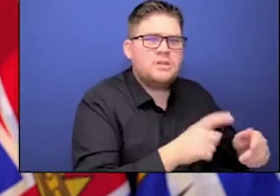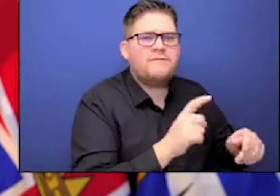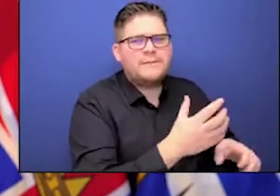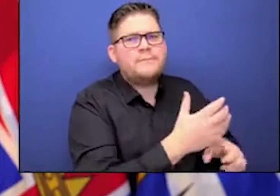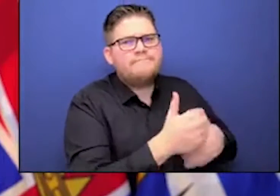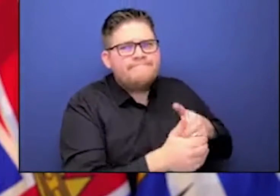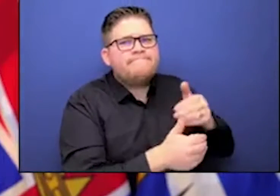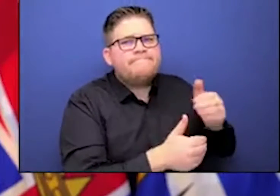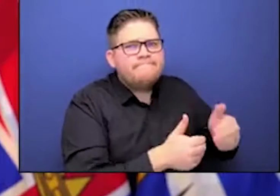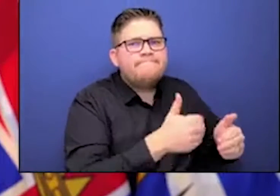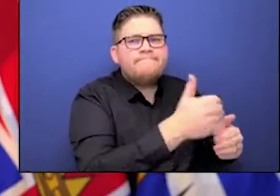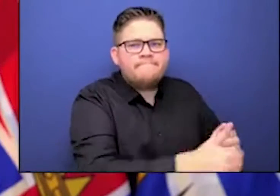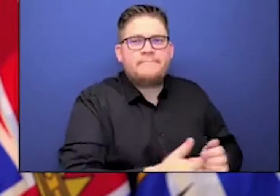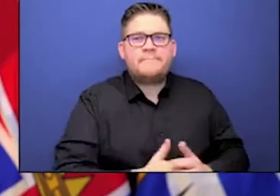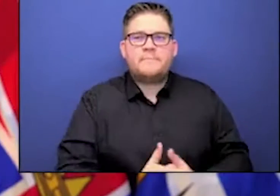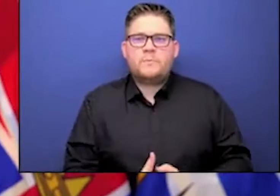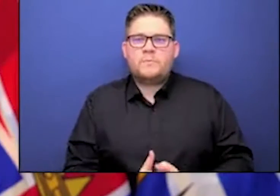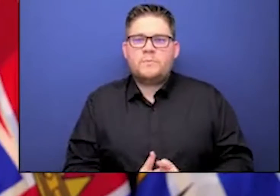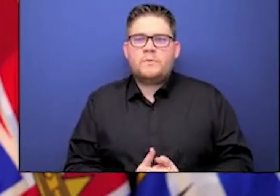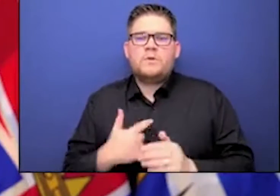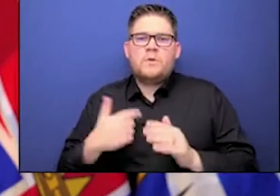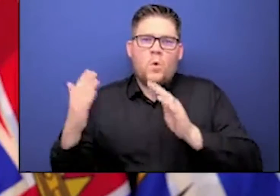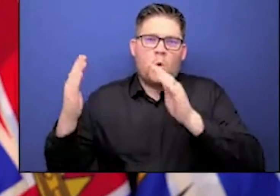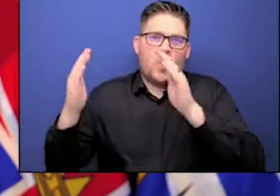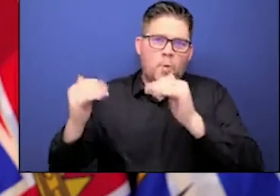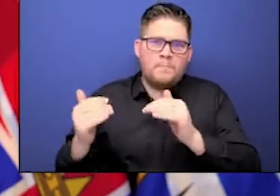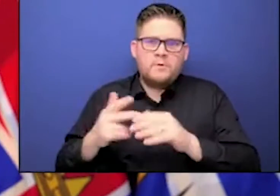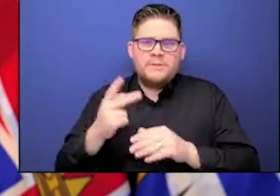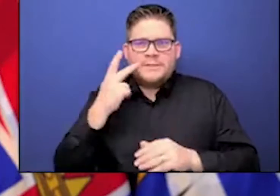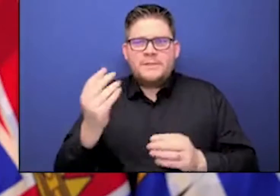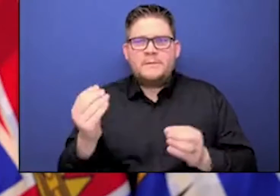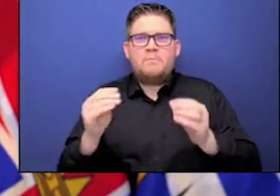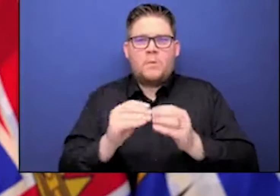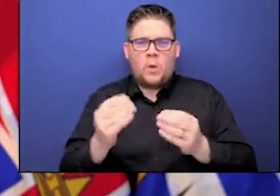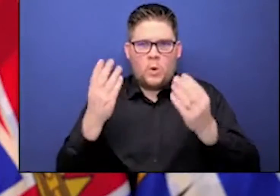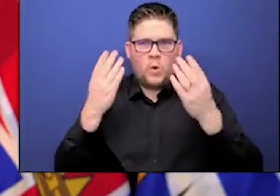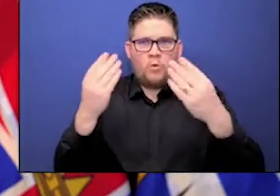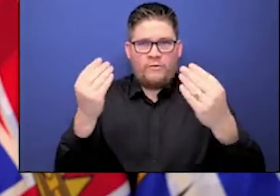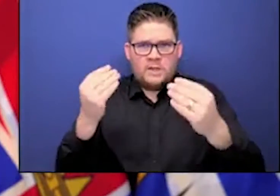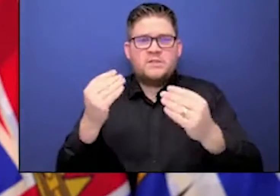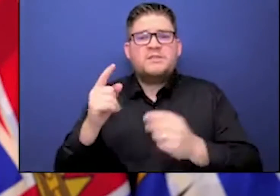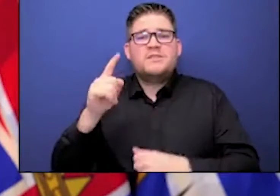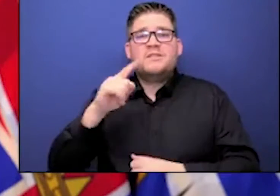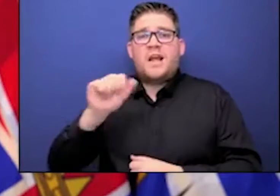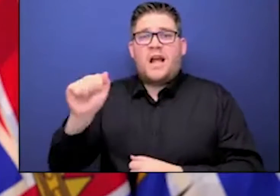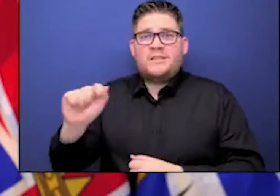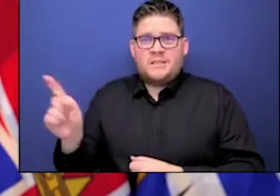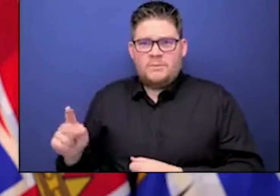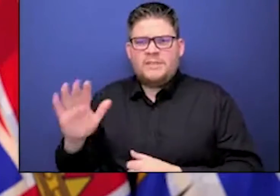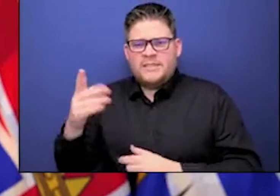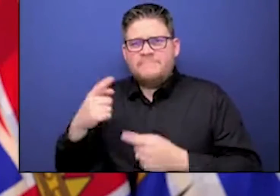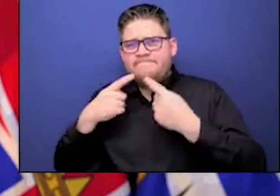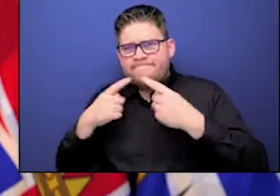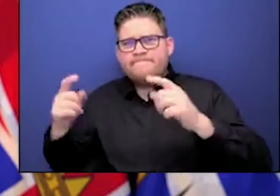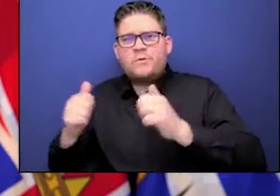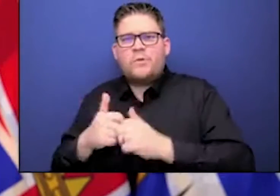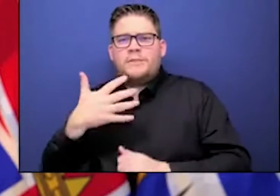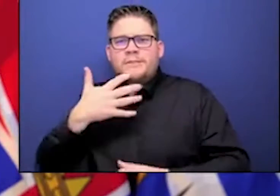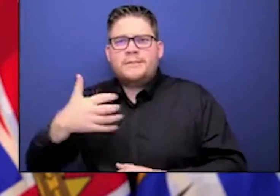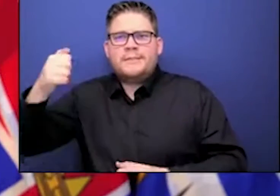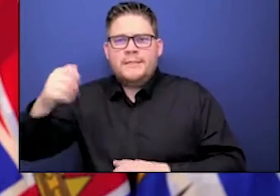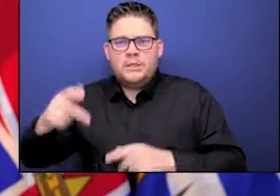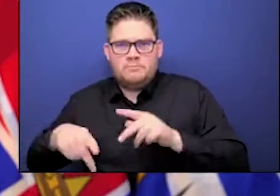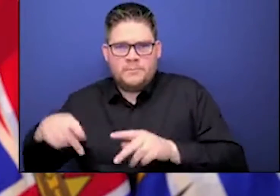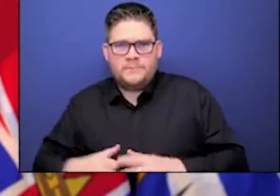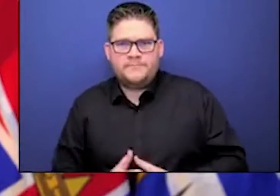absolutely expect we're going to see more information about how well it works in older people. And NACI will be revising the